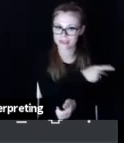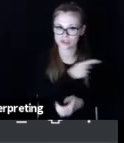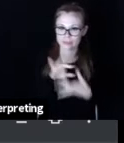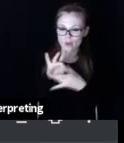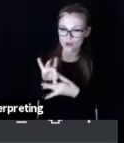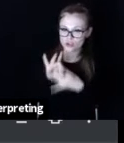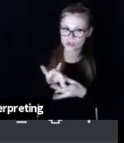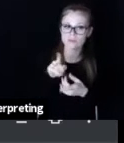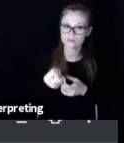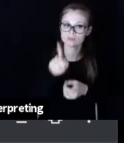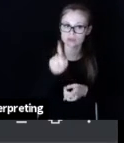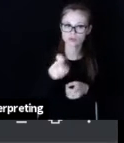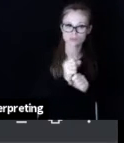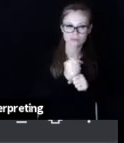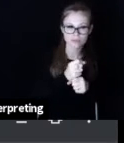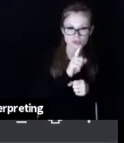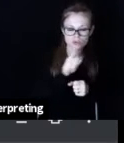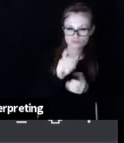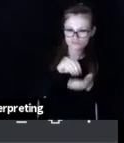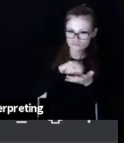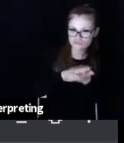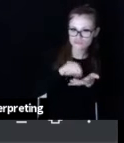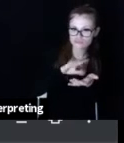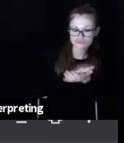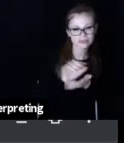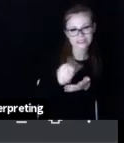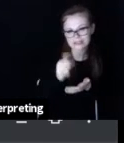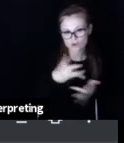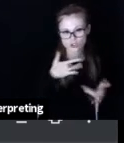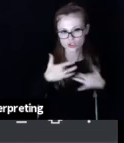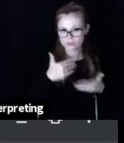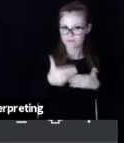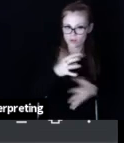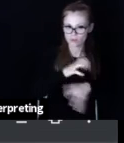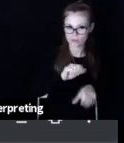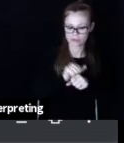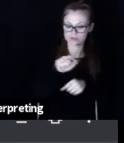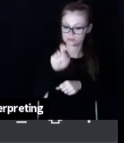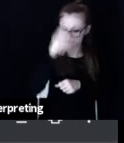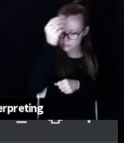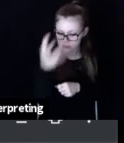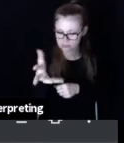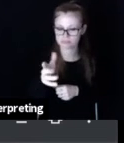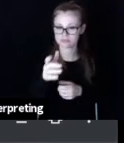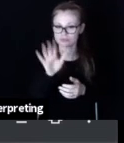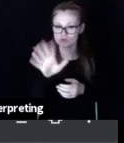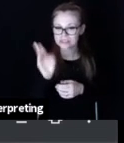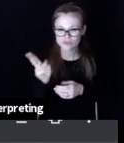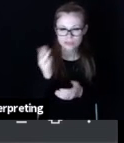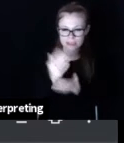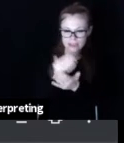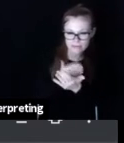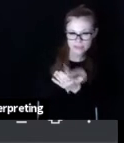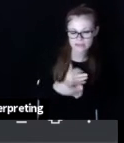a list of your concerns. Share any changes in your medical history and a complete list of your medicines. Make sure that